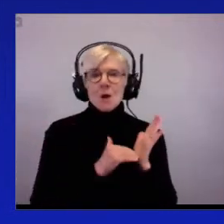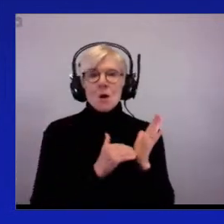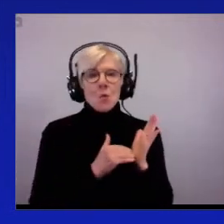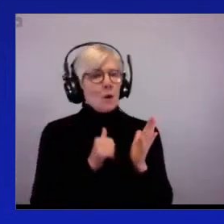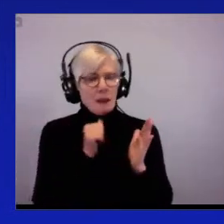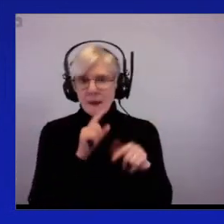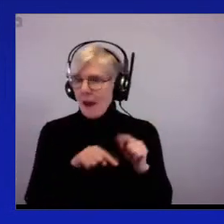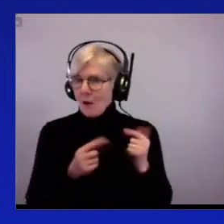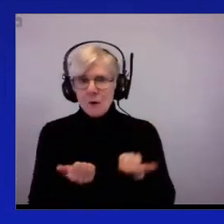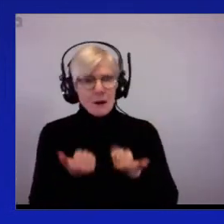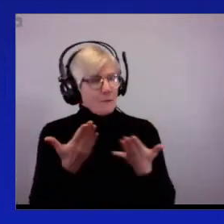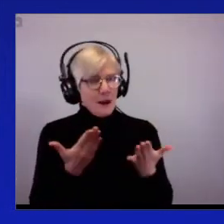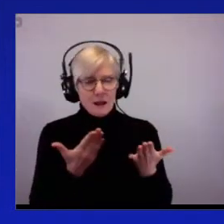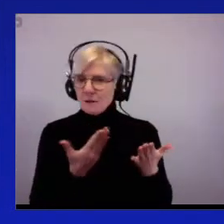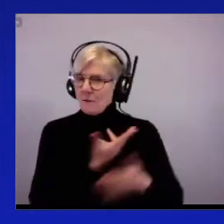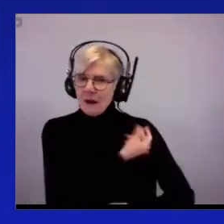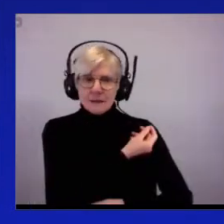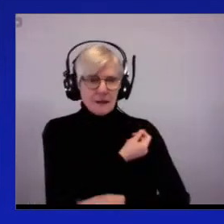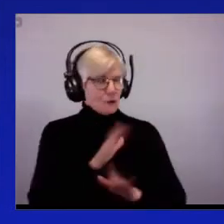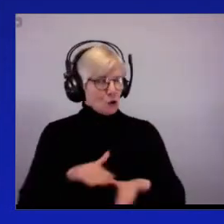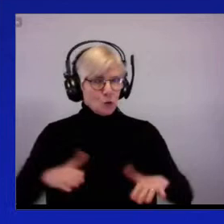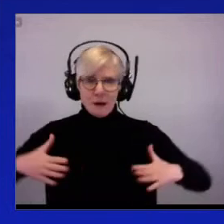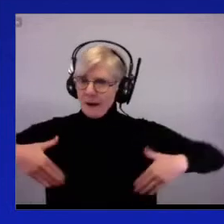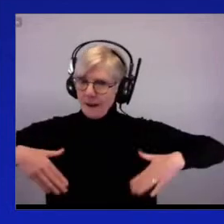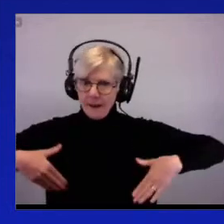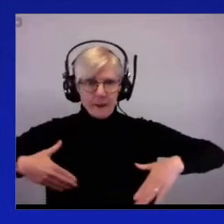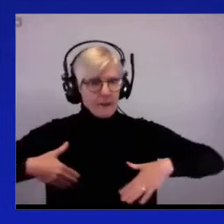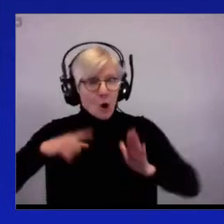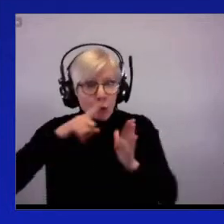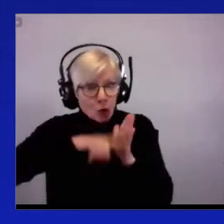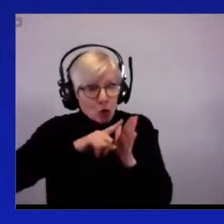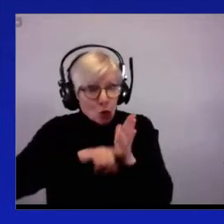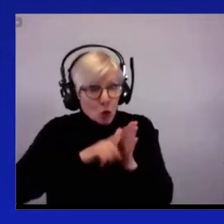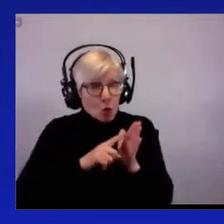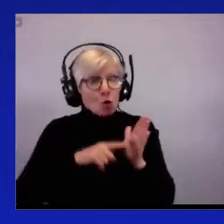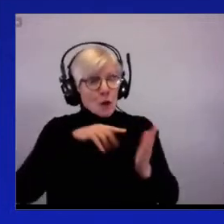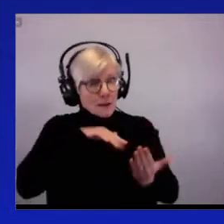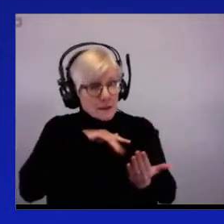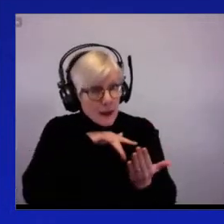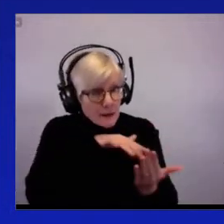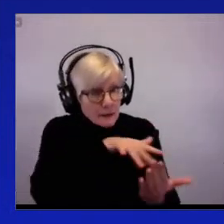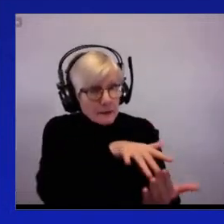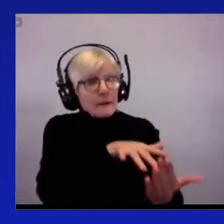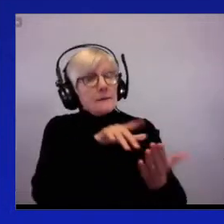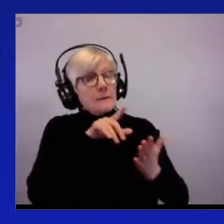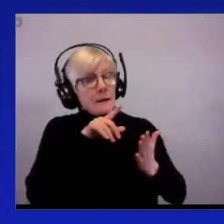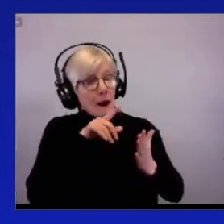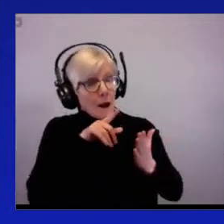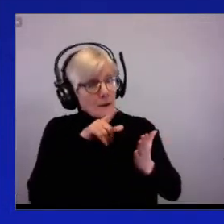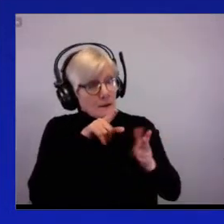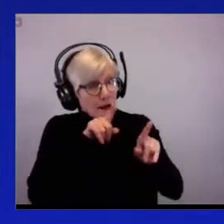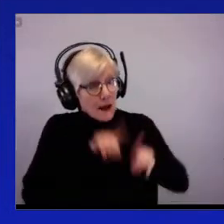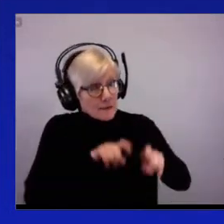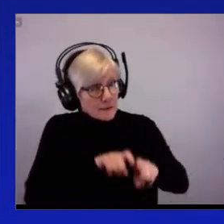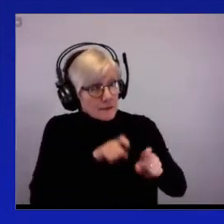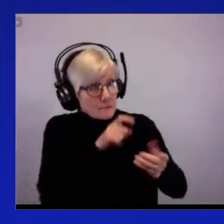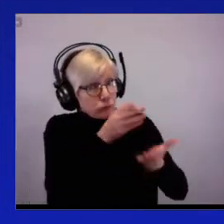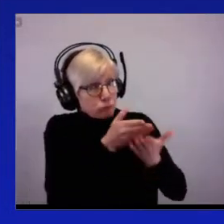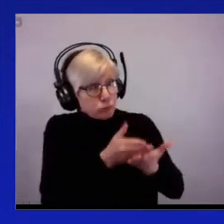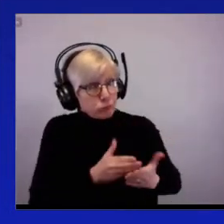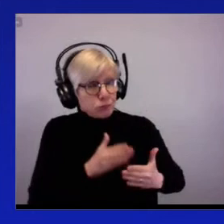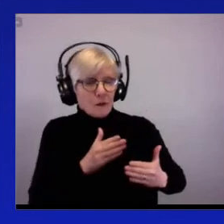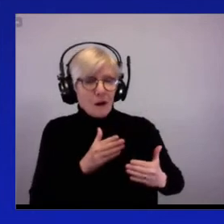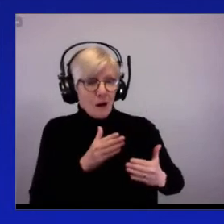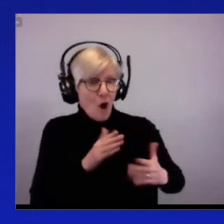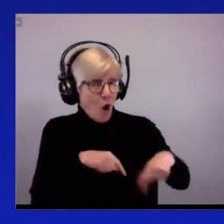children. The studies so far have involved people over 16 or over 18. And so,